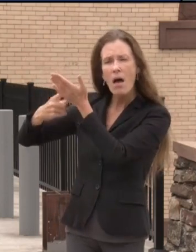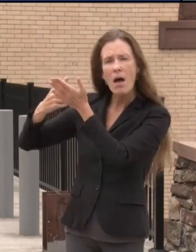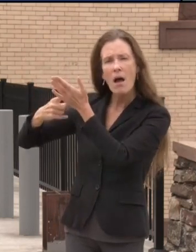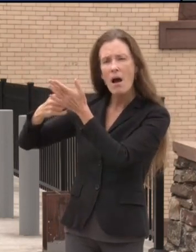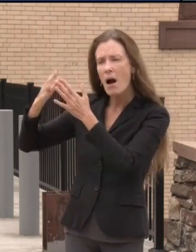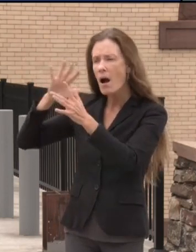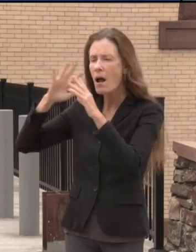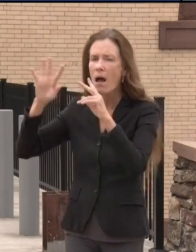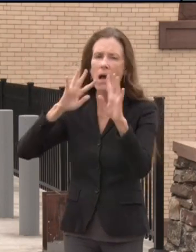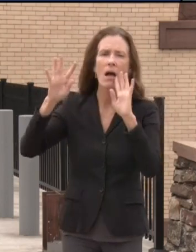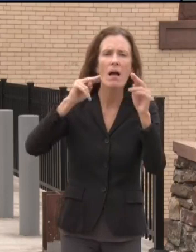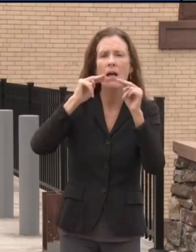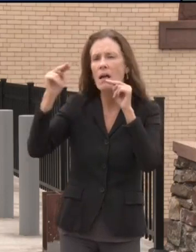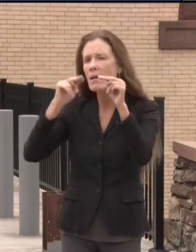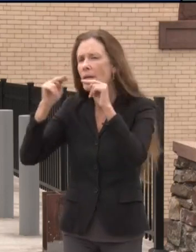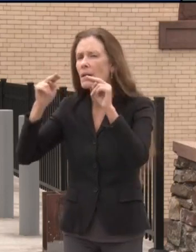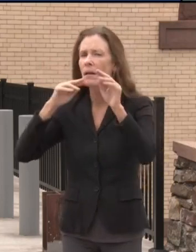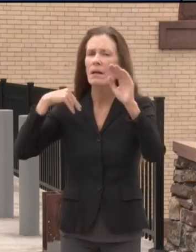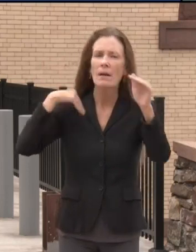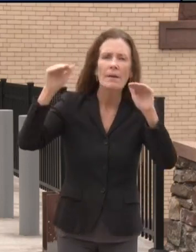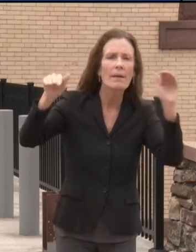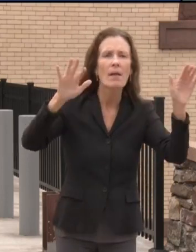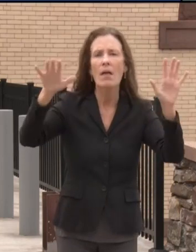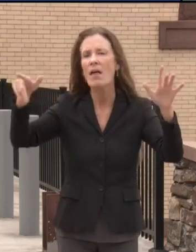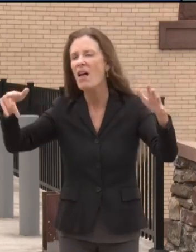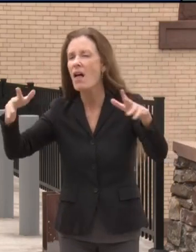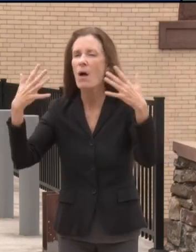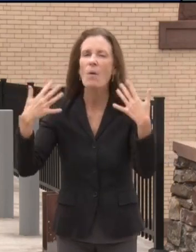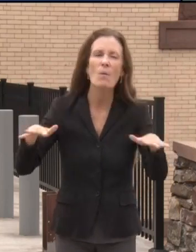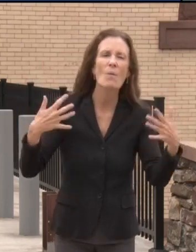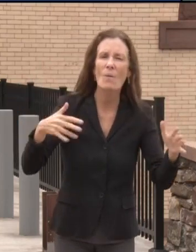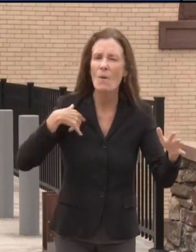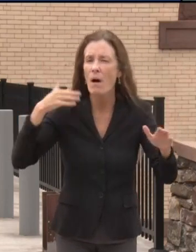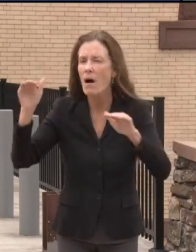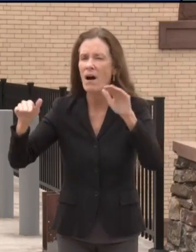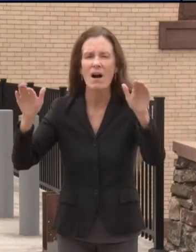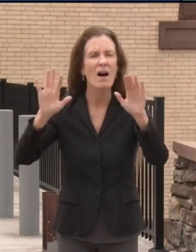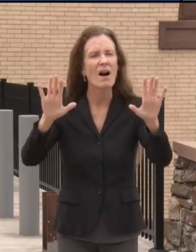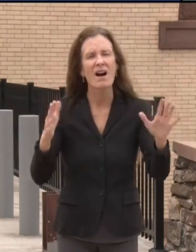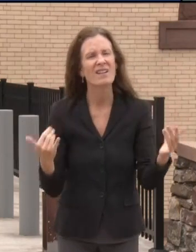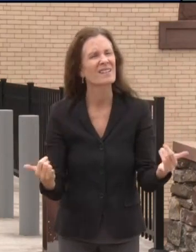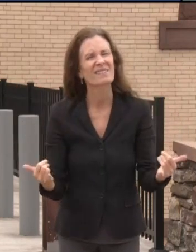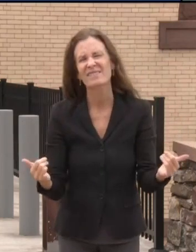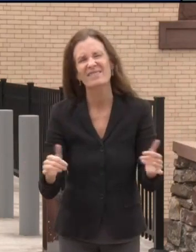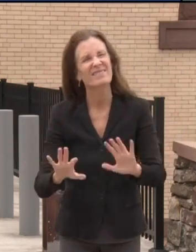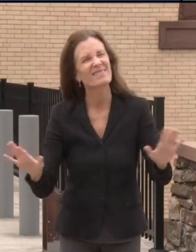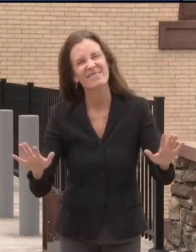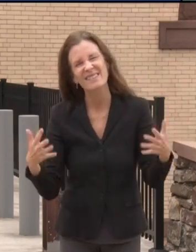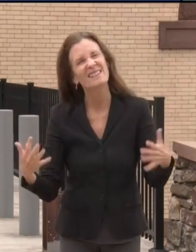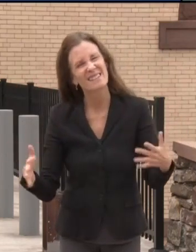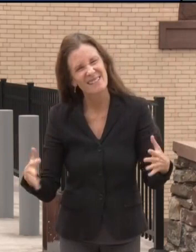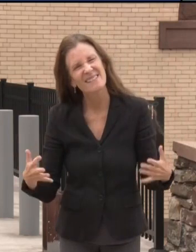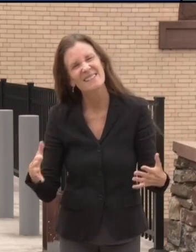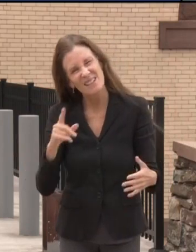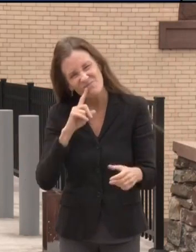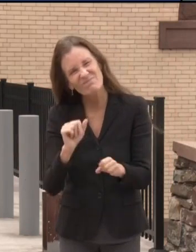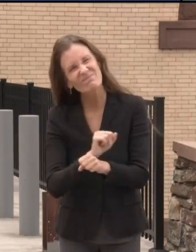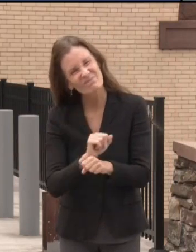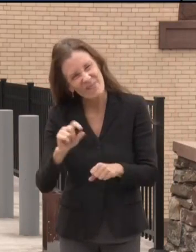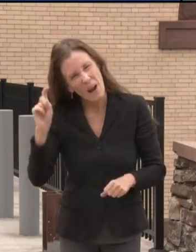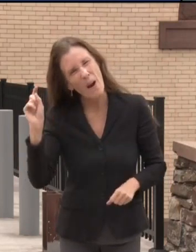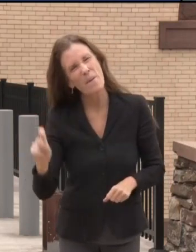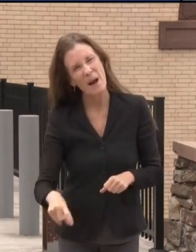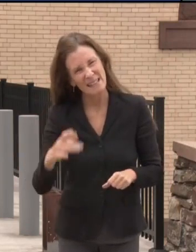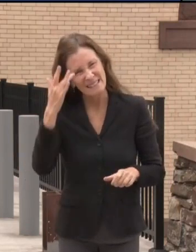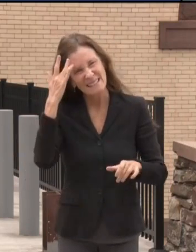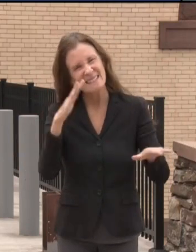persuade our more reluctant colleagues of the bill's viability and necessity. None of us could have predicted what lie ahead. If